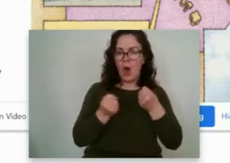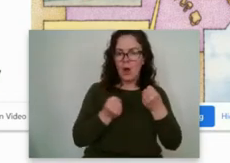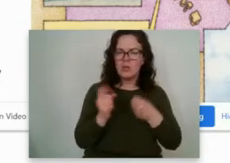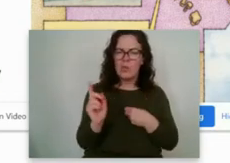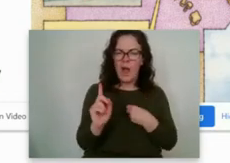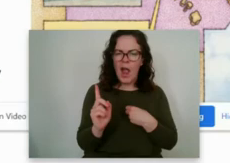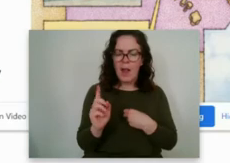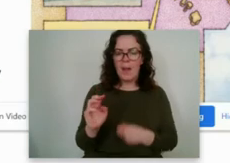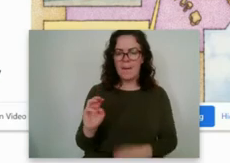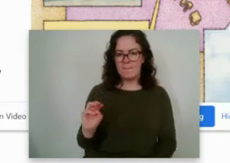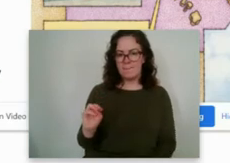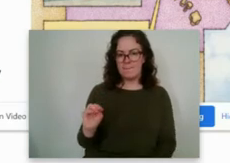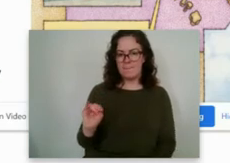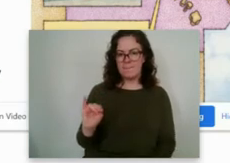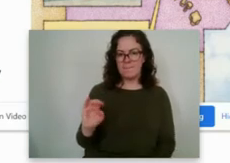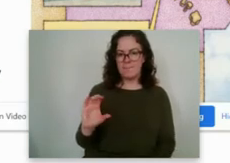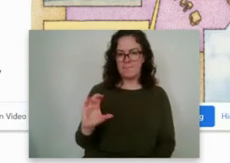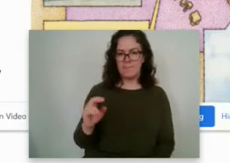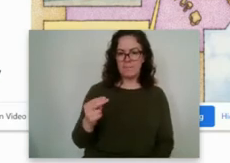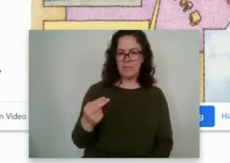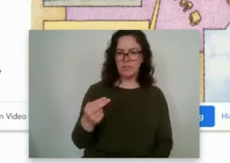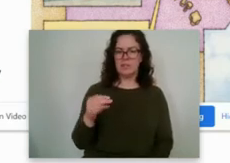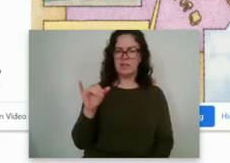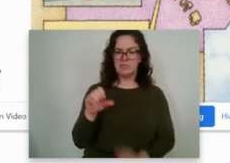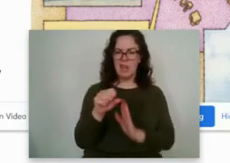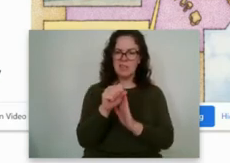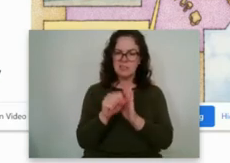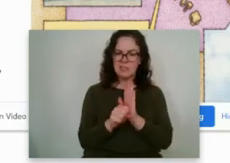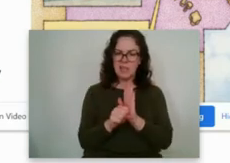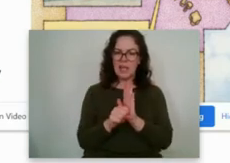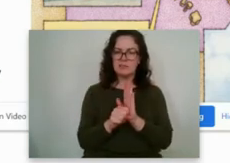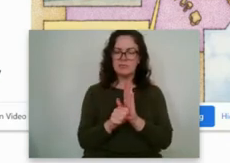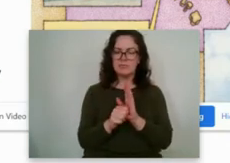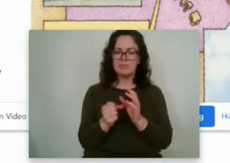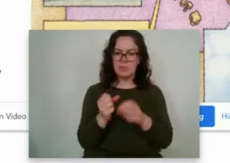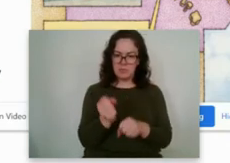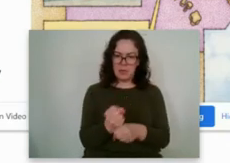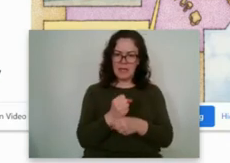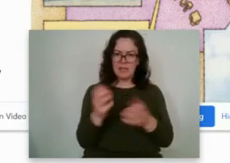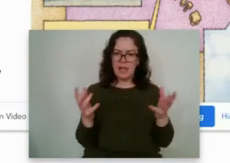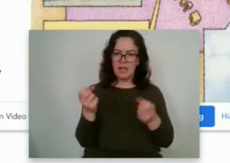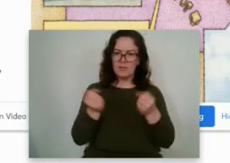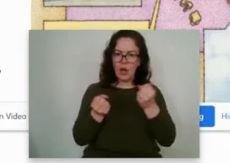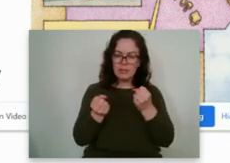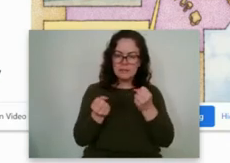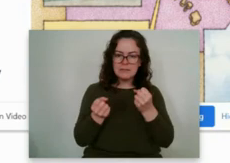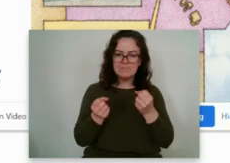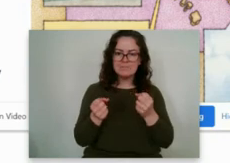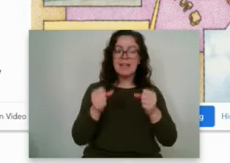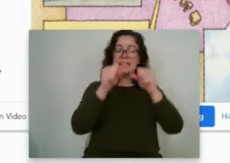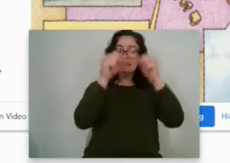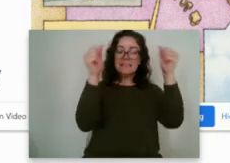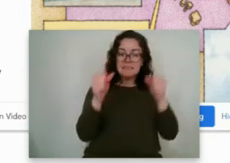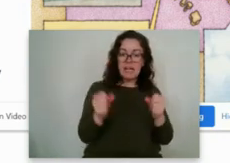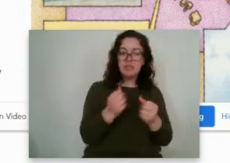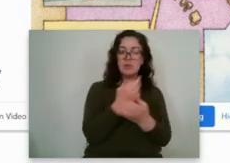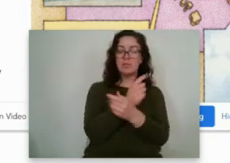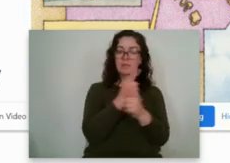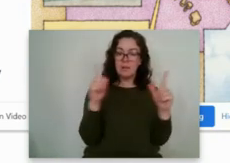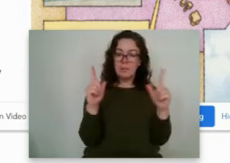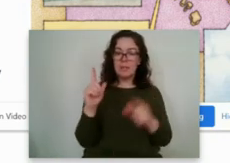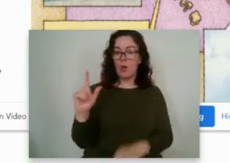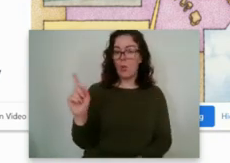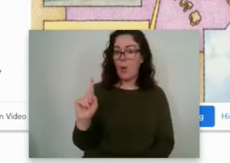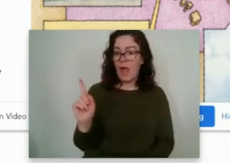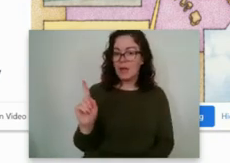Michigan, in this state right here. Landmarks, the Statue of Liberty. From reading this year, we know that the Statue of Liberty is in Ellis